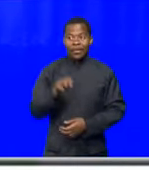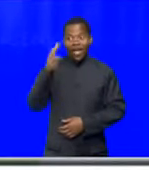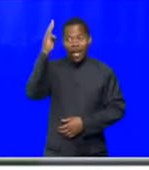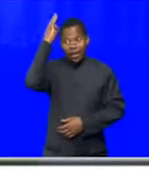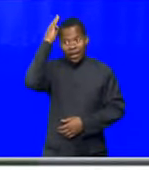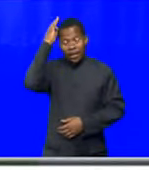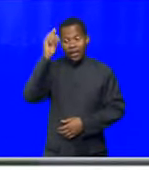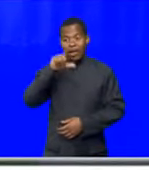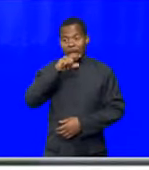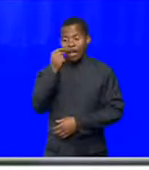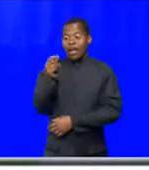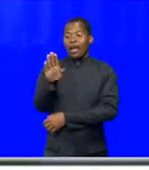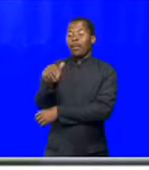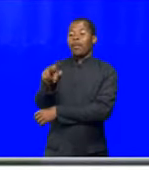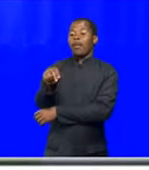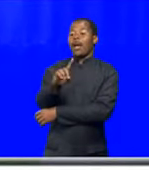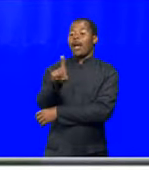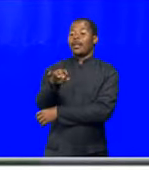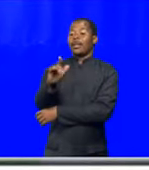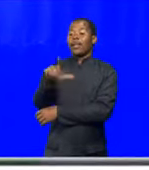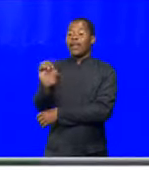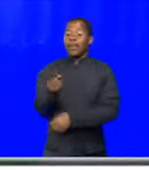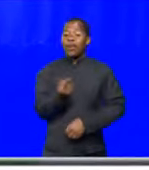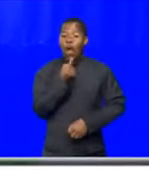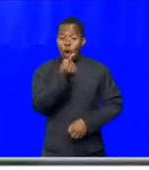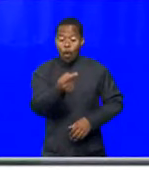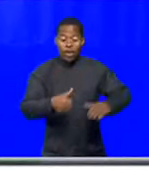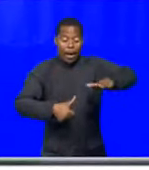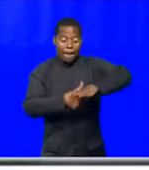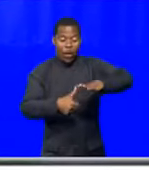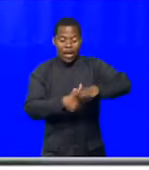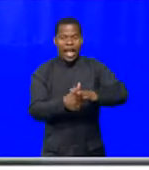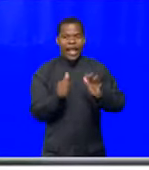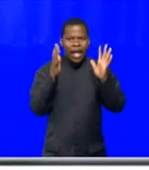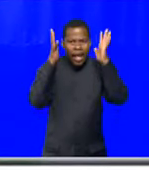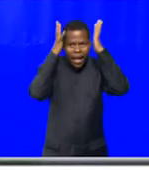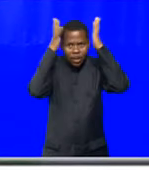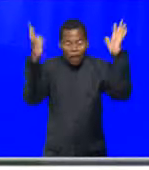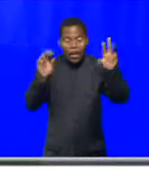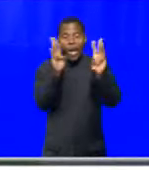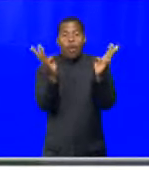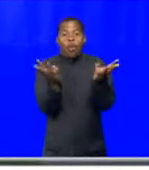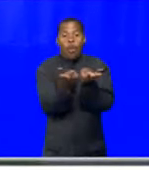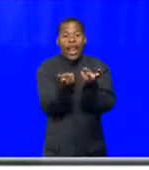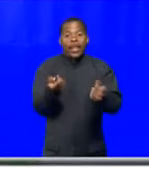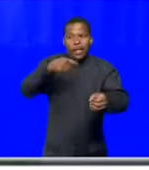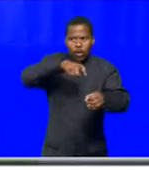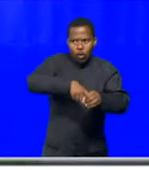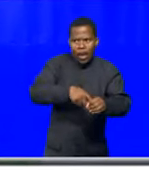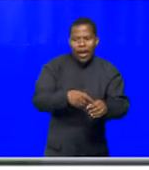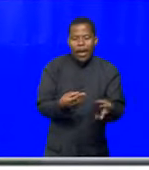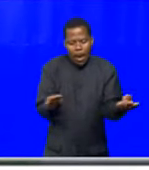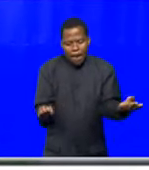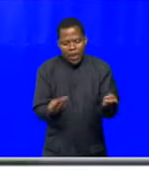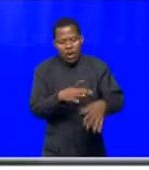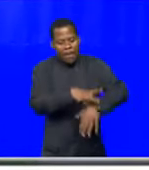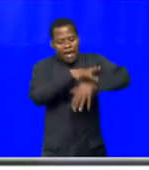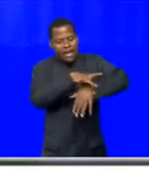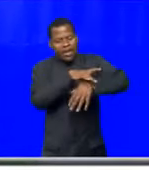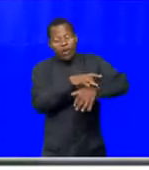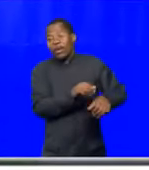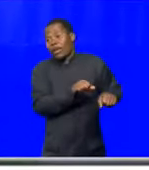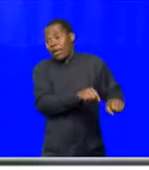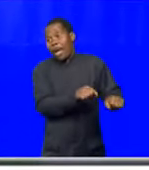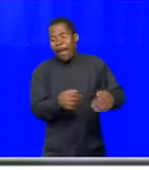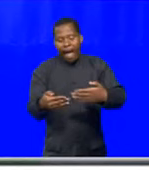His Royal Highness Prince Banzile says it is very crucial that the Kingdom of Eswatini joins the rest of the world in addressing and closing the gap on epilepsy